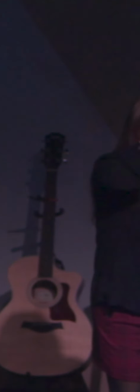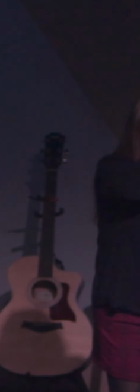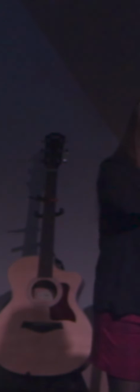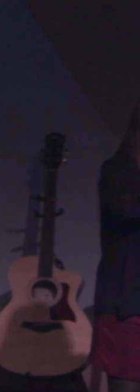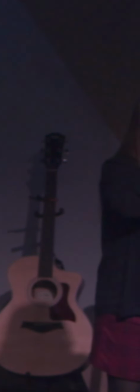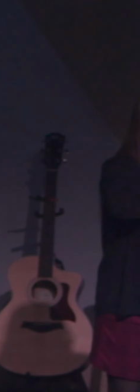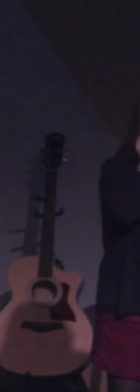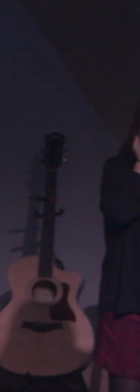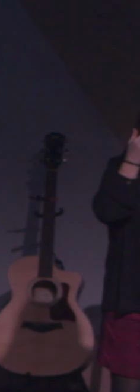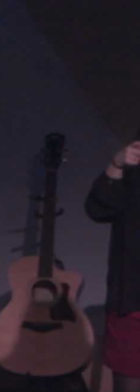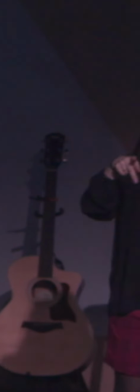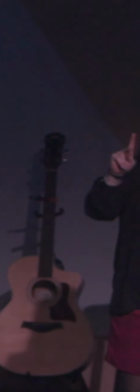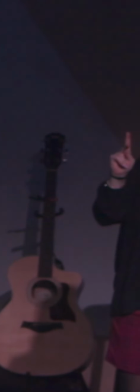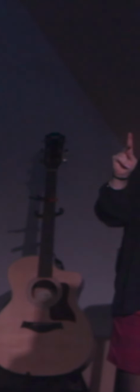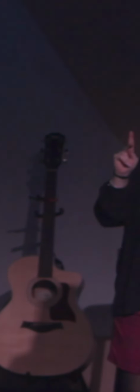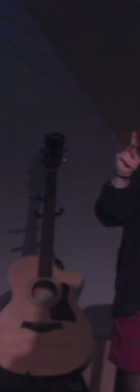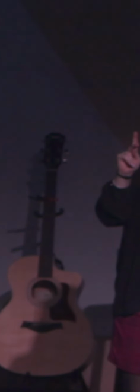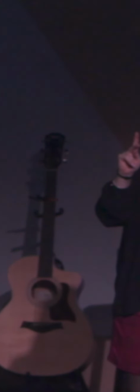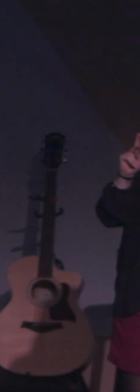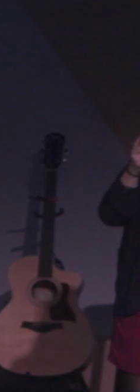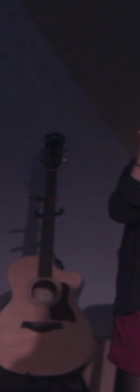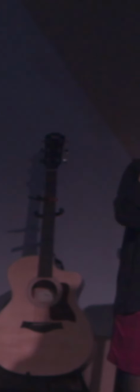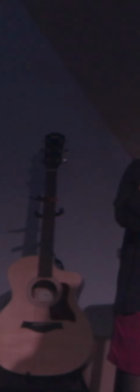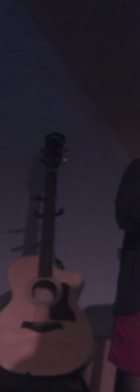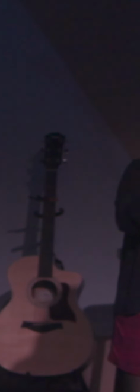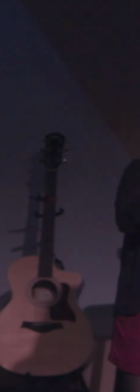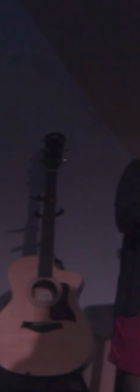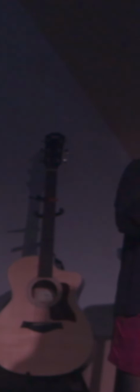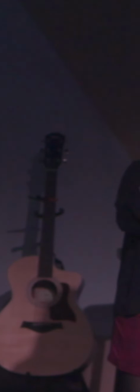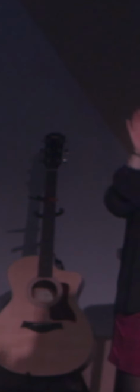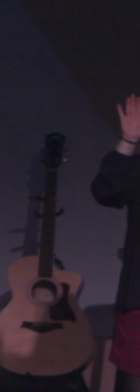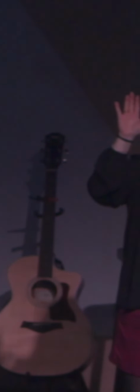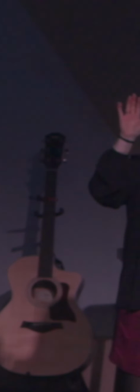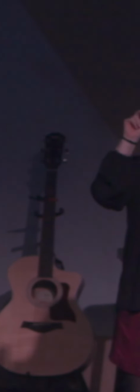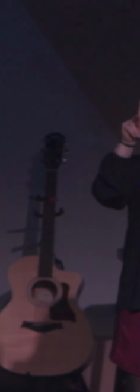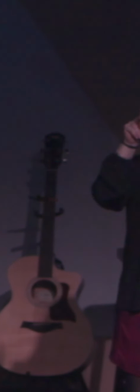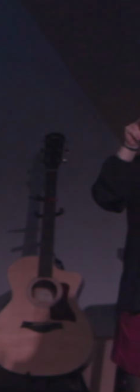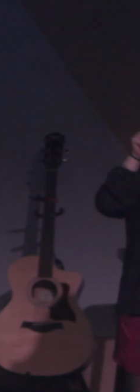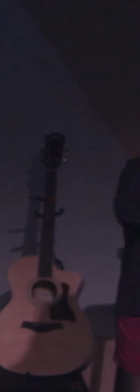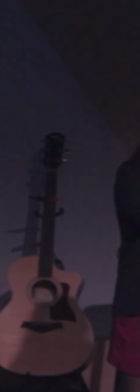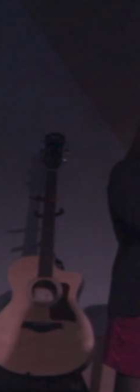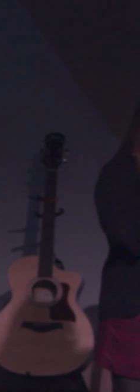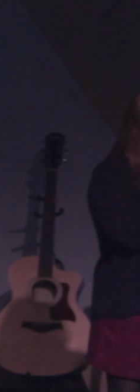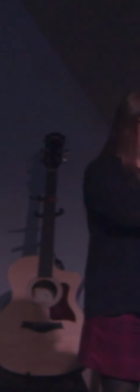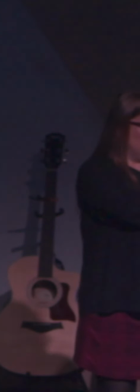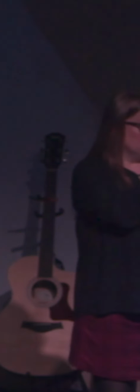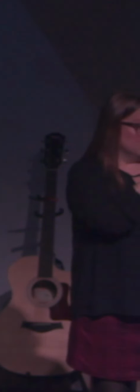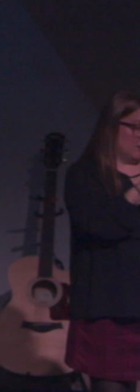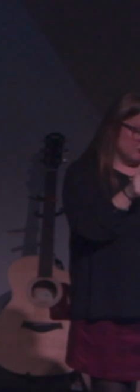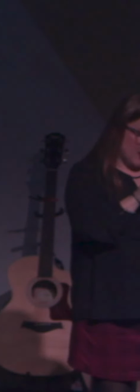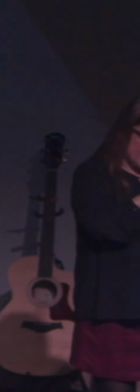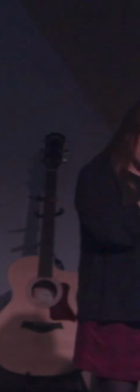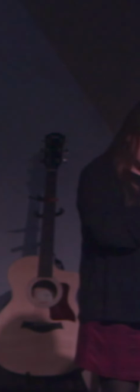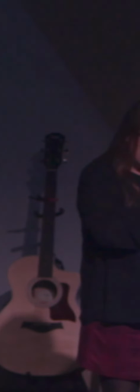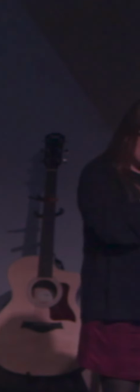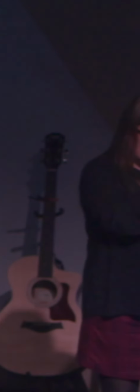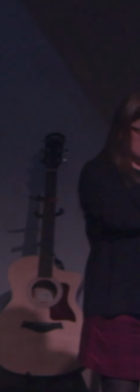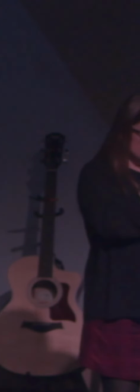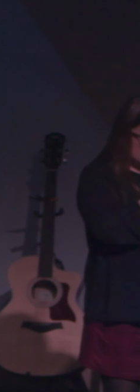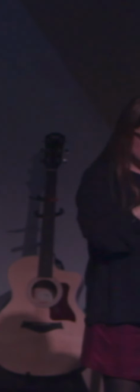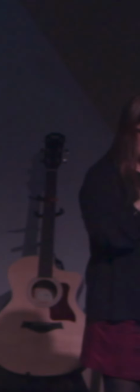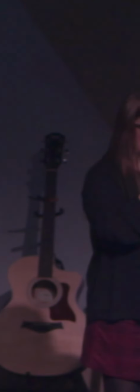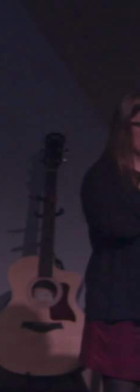If we'll let him be, if we'll trust him with that. You can try to connect the dots on your own. But let me tell you